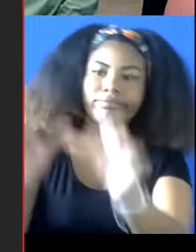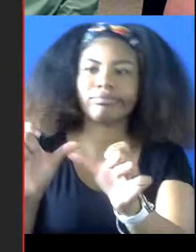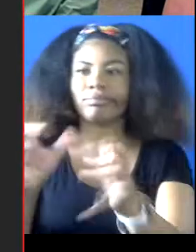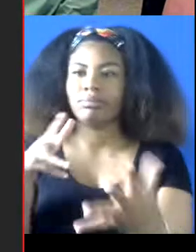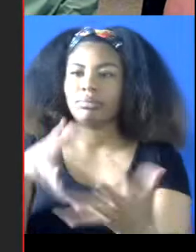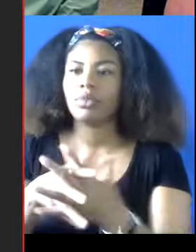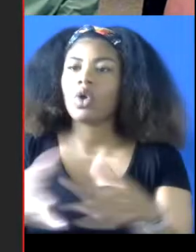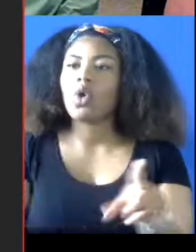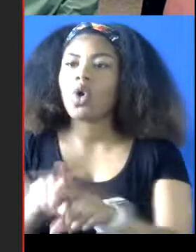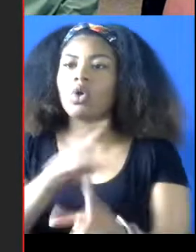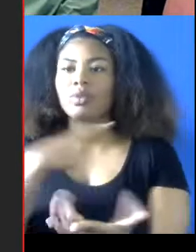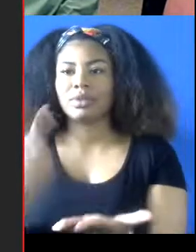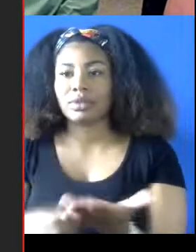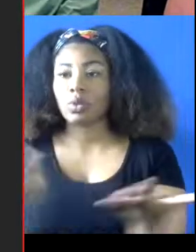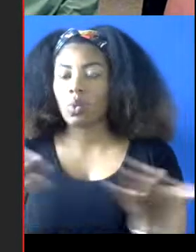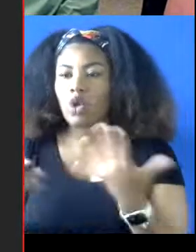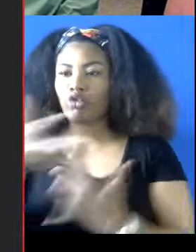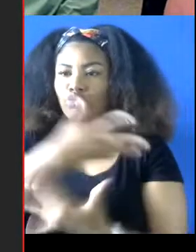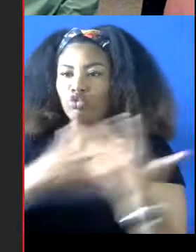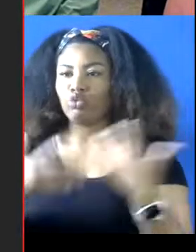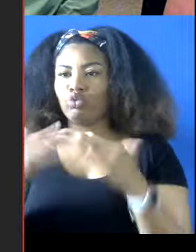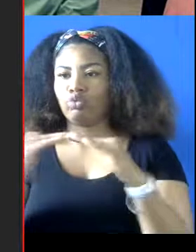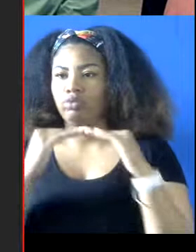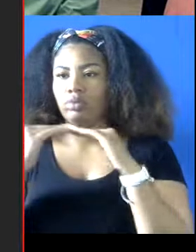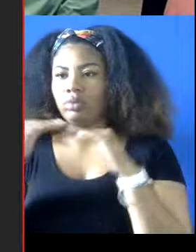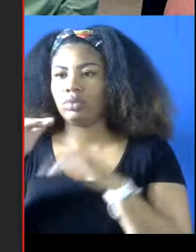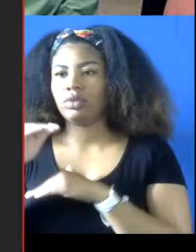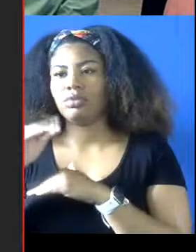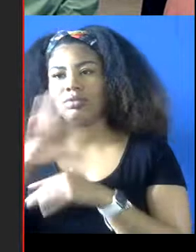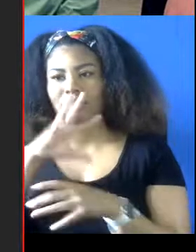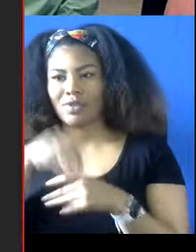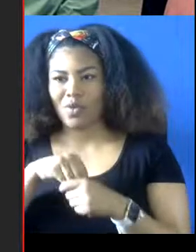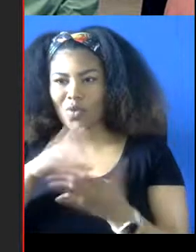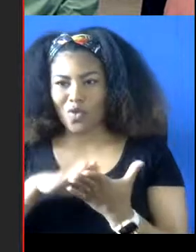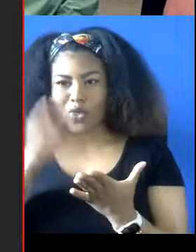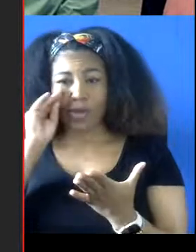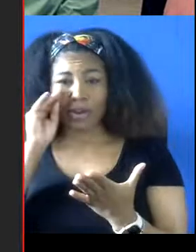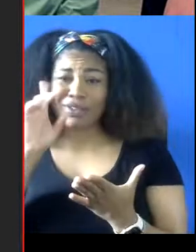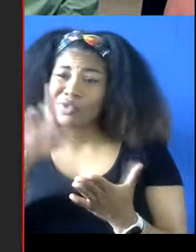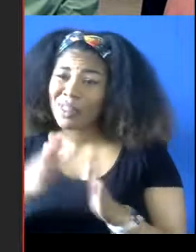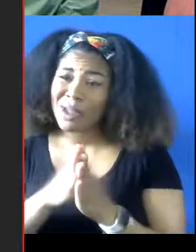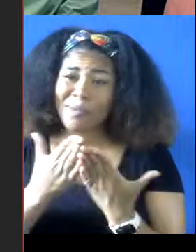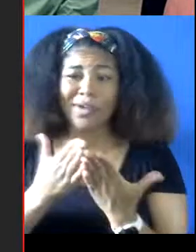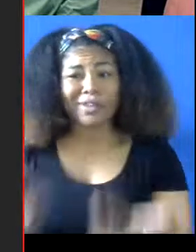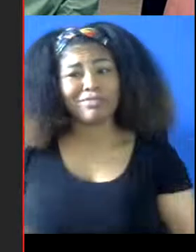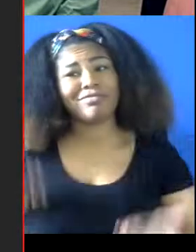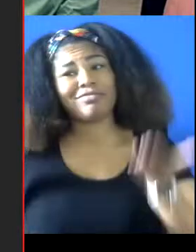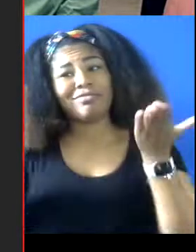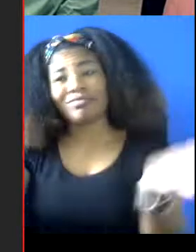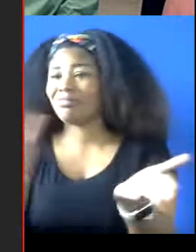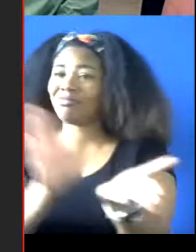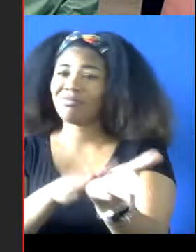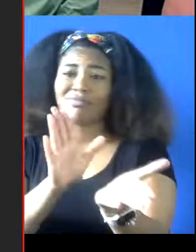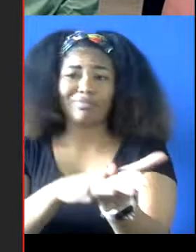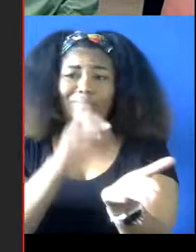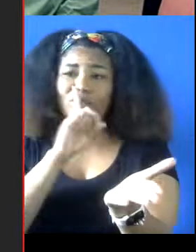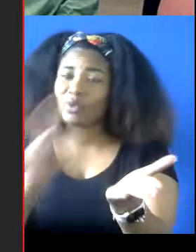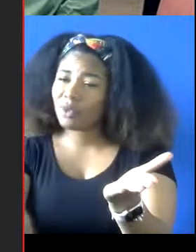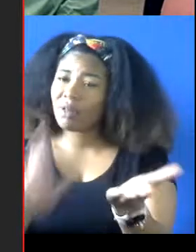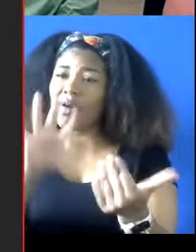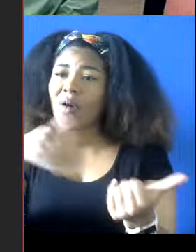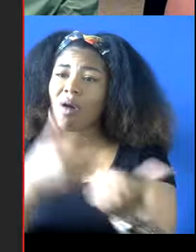and learning imperative. So I would highly recommend it. So far, I like how they have implementation